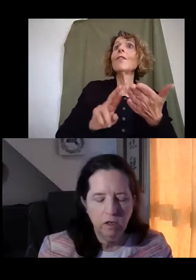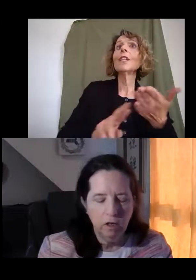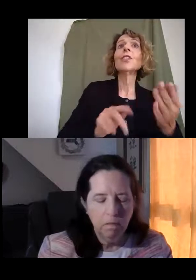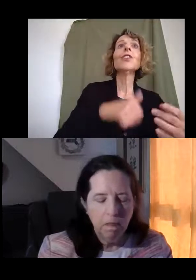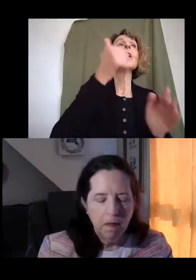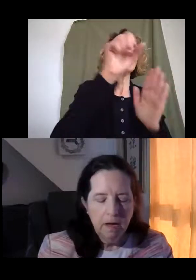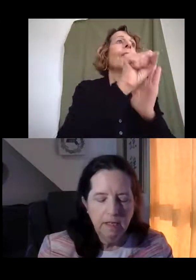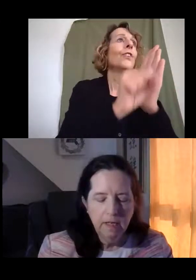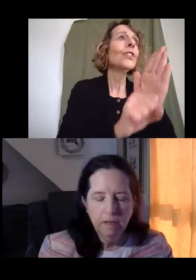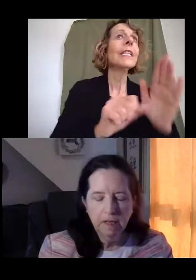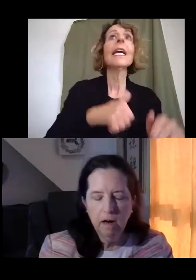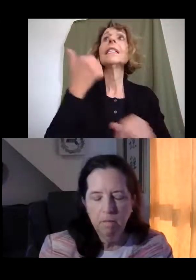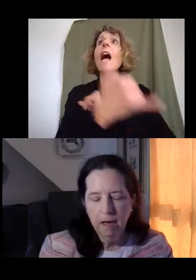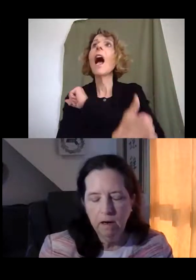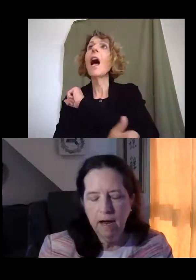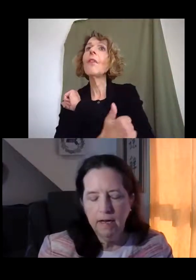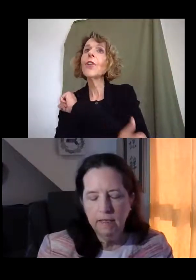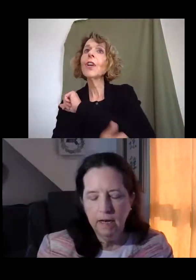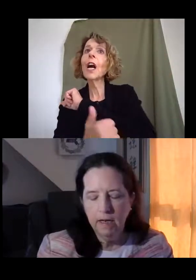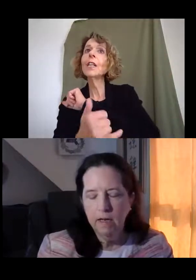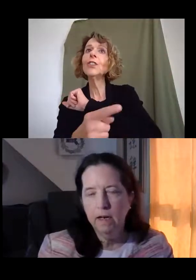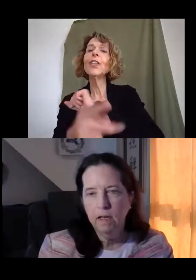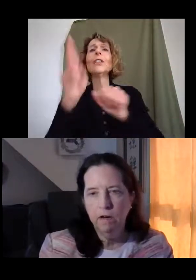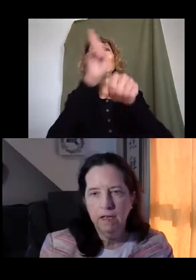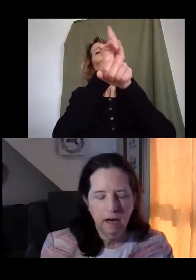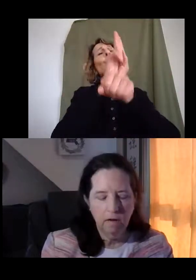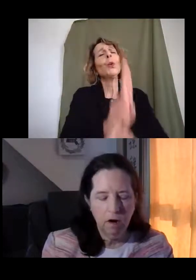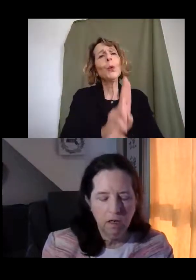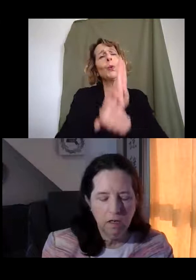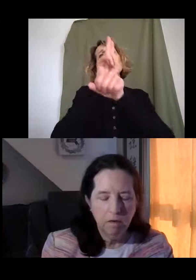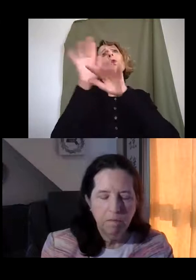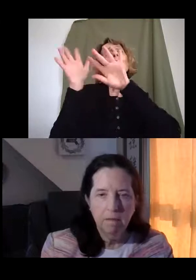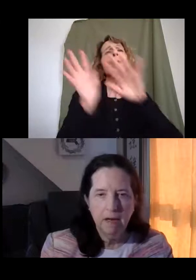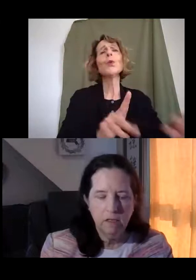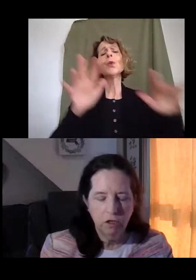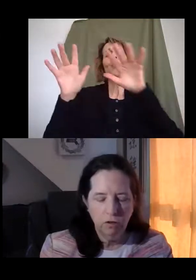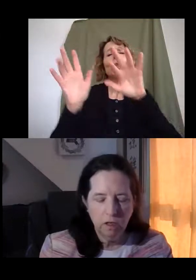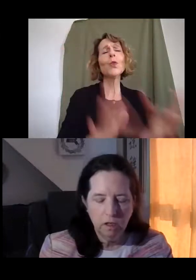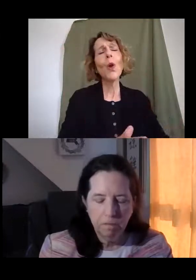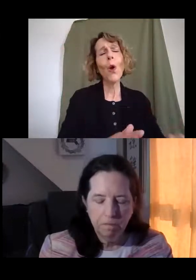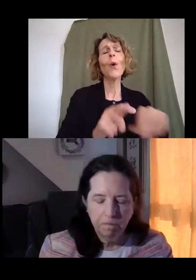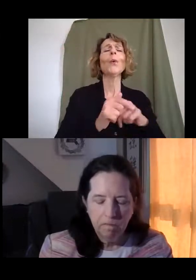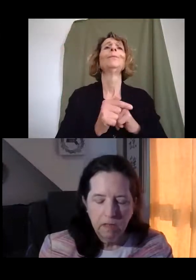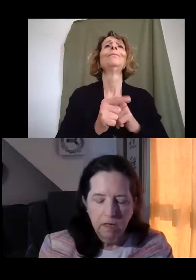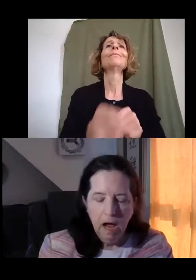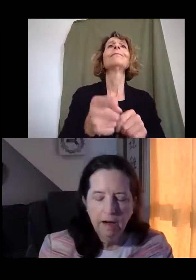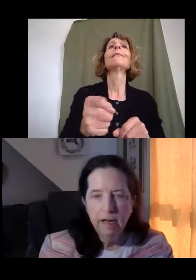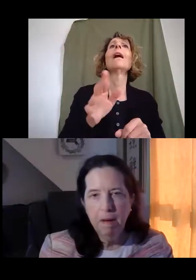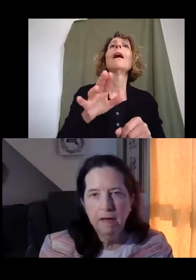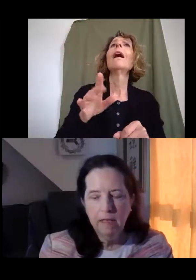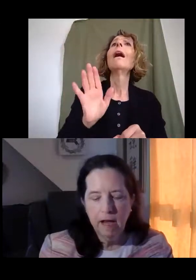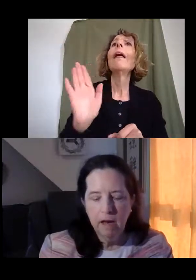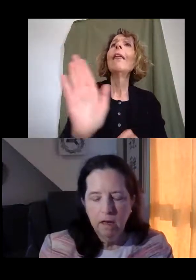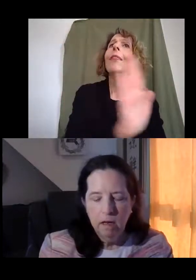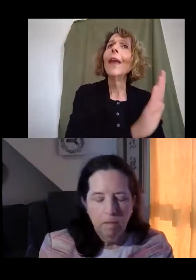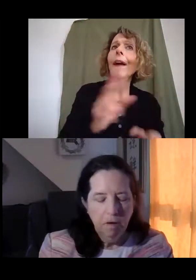entire winter, it seems that they are better at sanding and clearing sidewalks than Massachusetts. I'm going to get